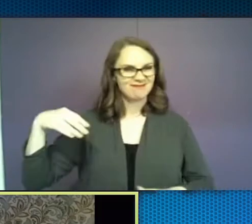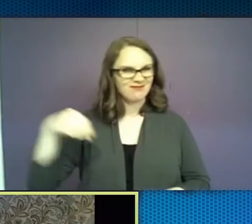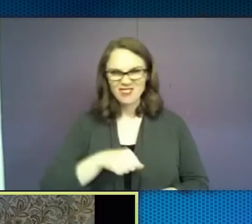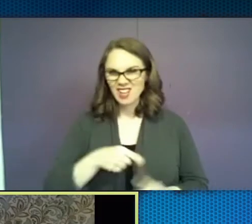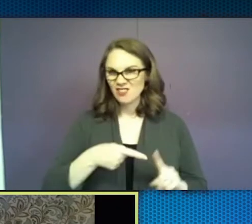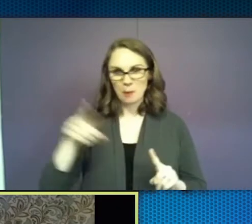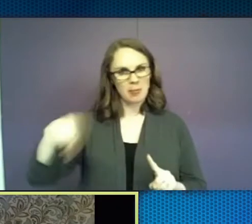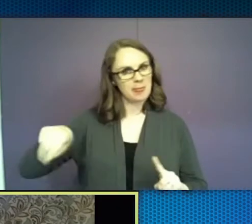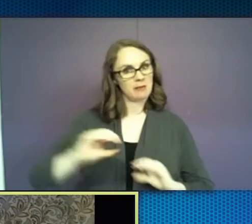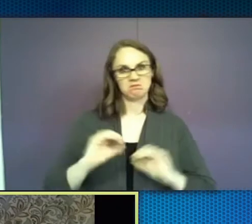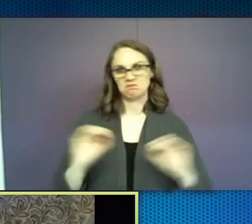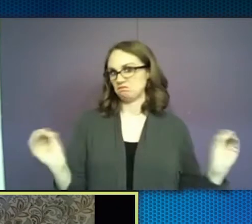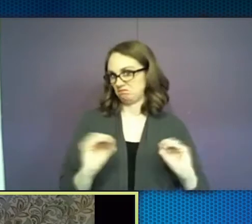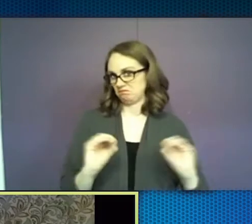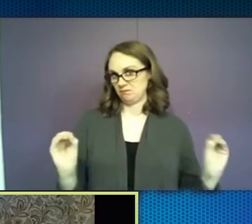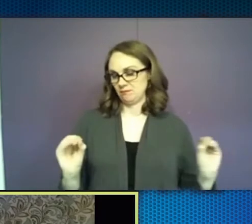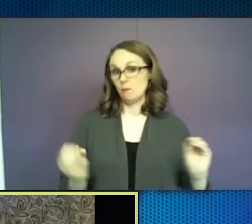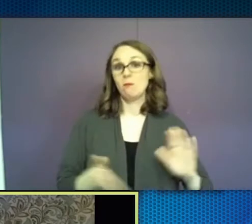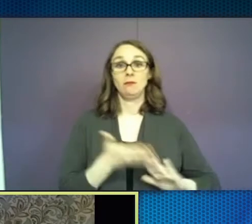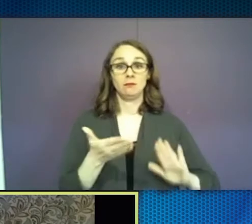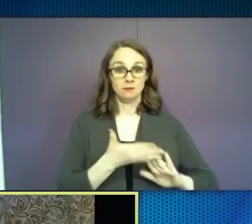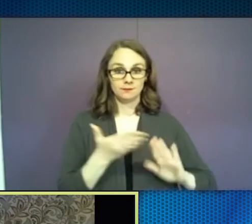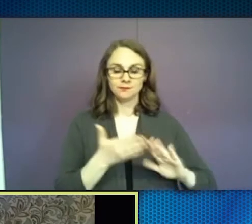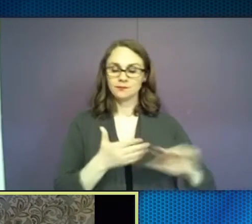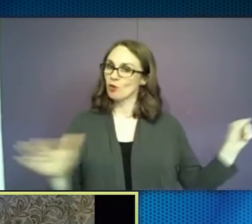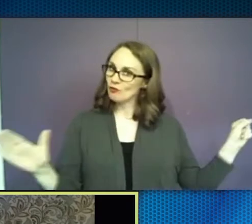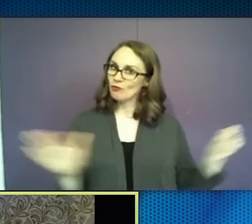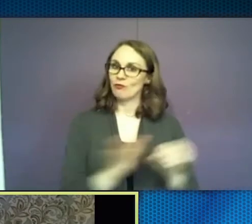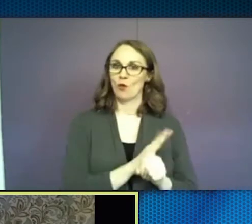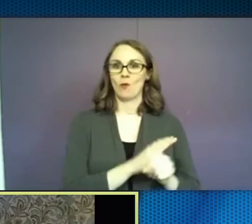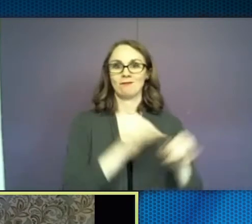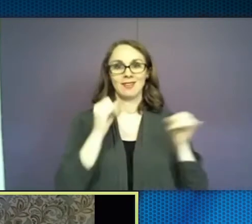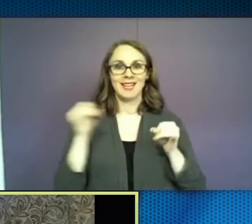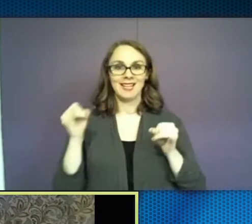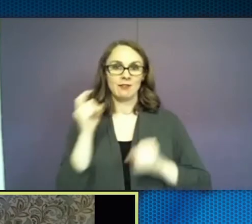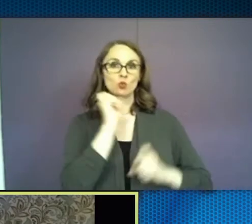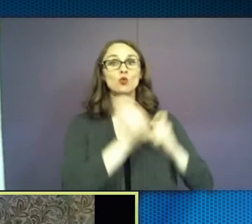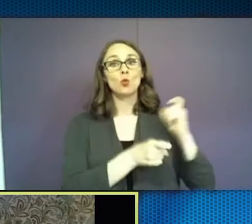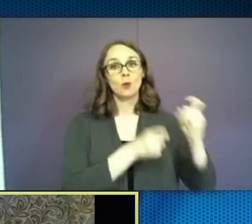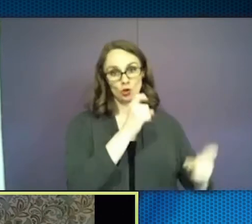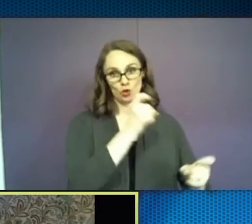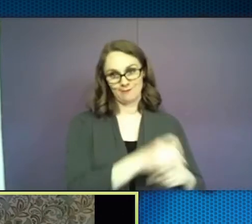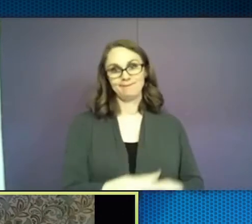or the city. So it runs entirely on individual donations,